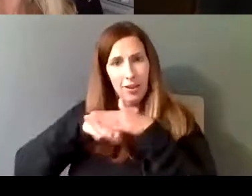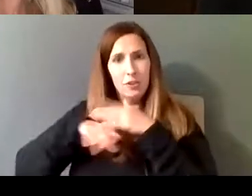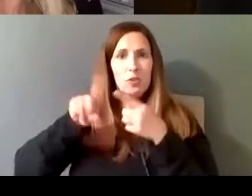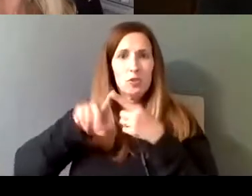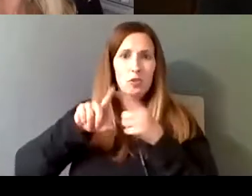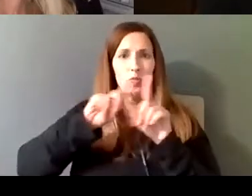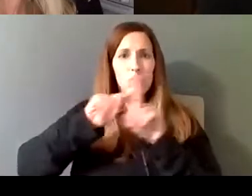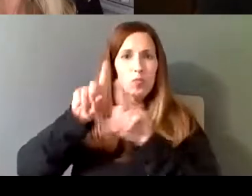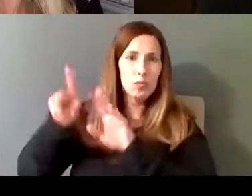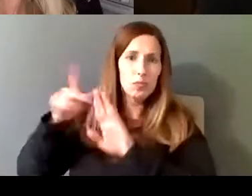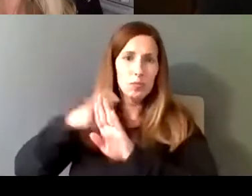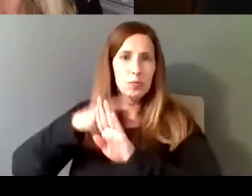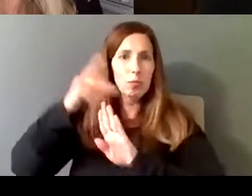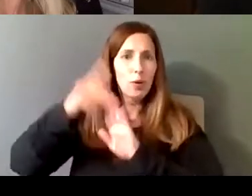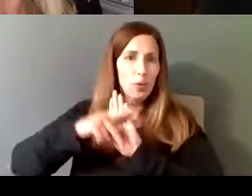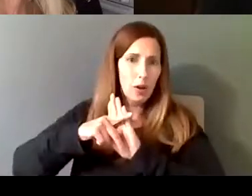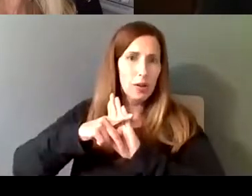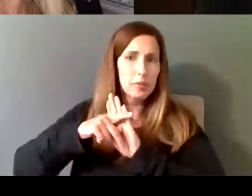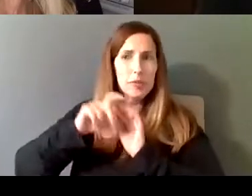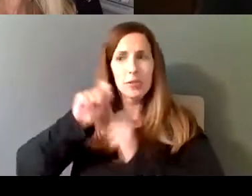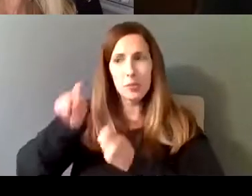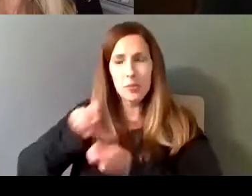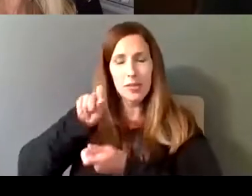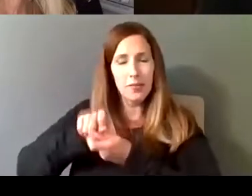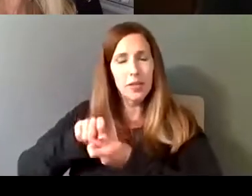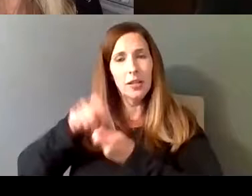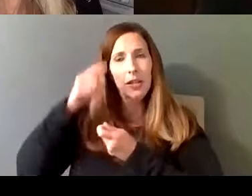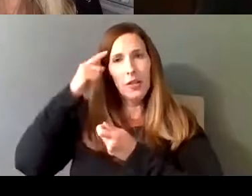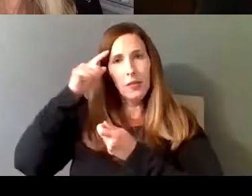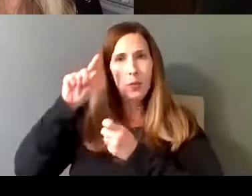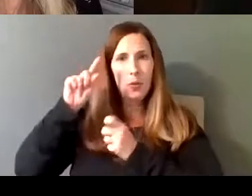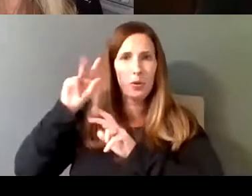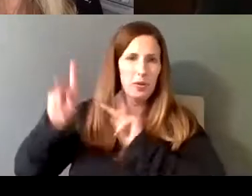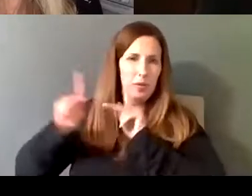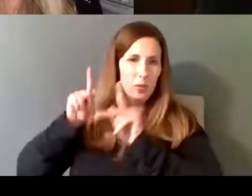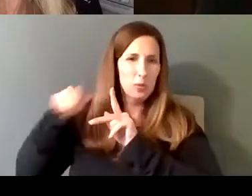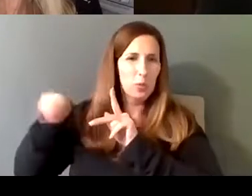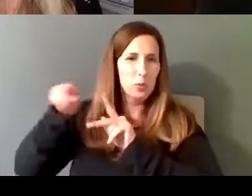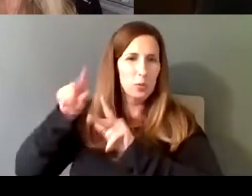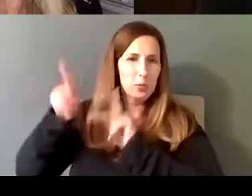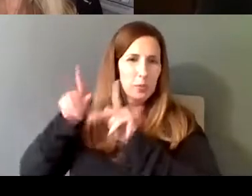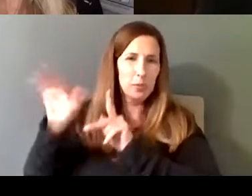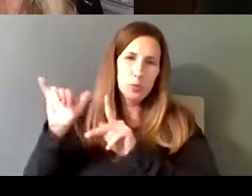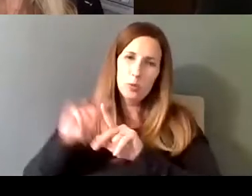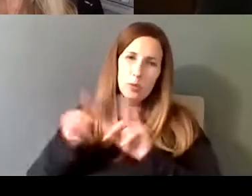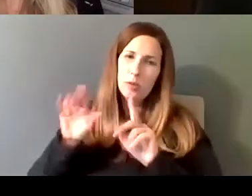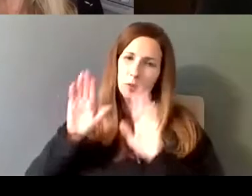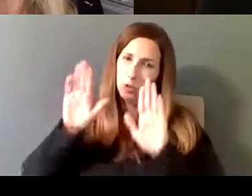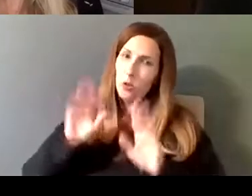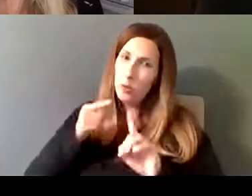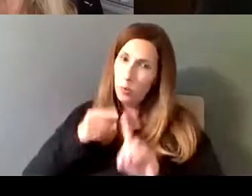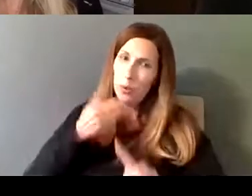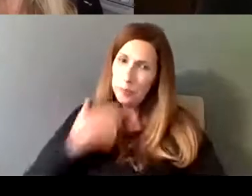programs that specifically cater to those audiences as well. But that's just a really great point to touch on,